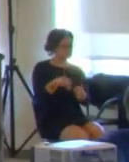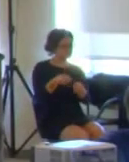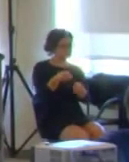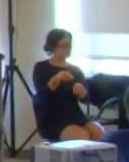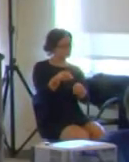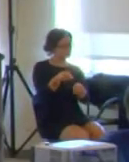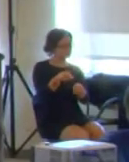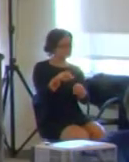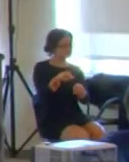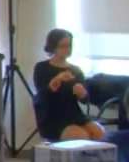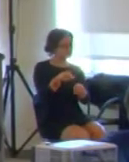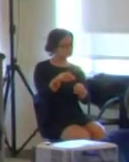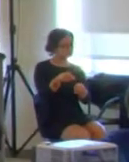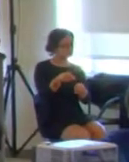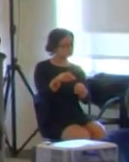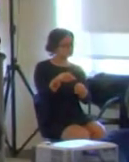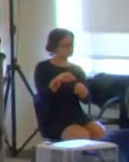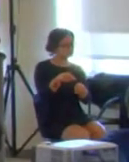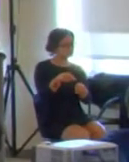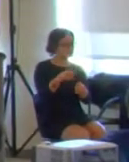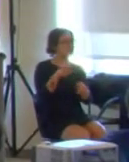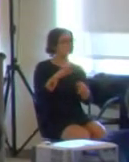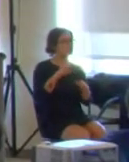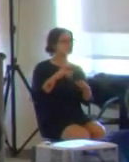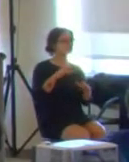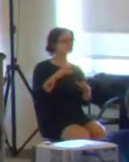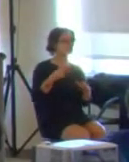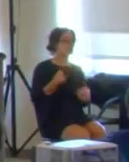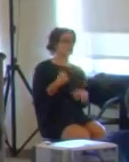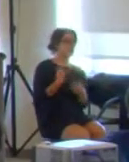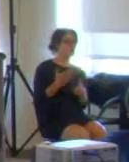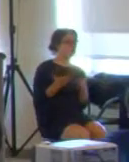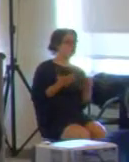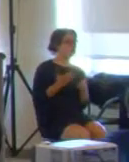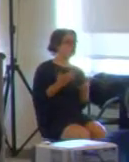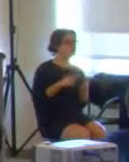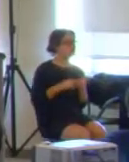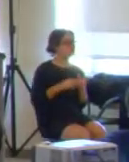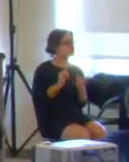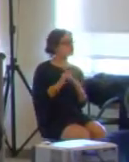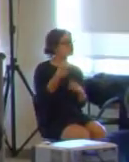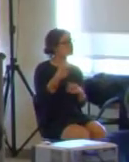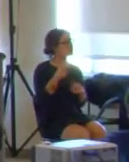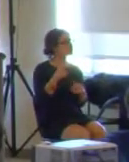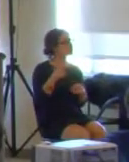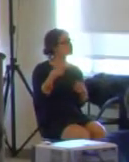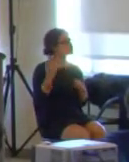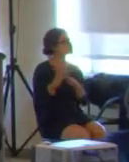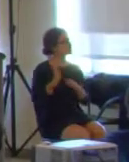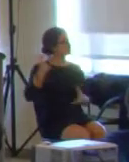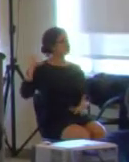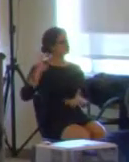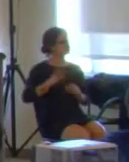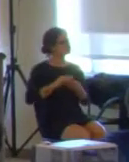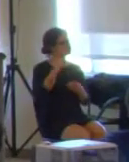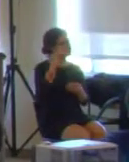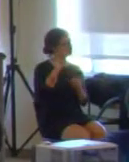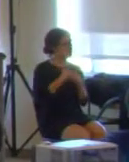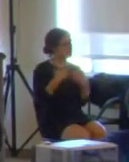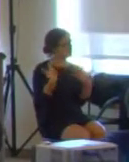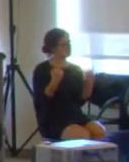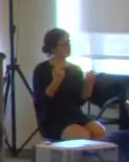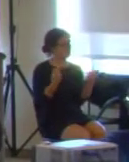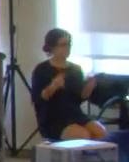about how recovery is accomplished. And this is just one definition. This comes out of a Substance Abuse and Mental Health